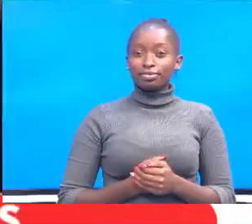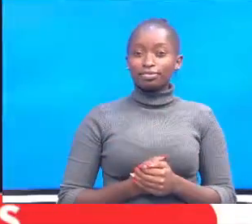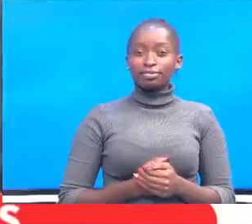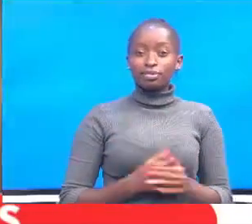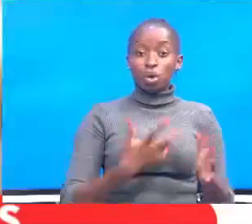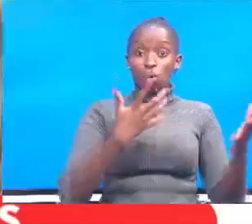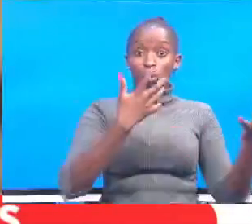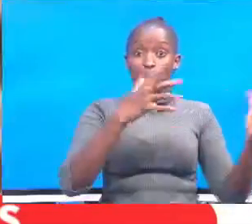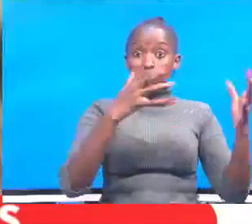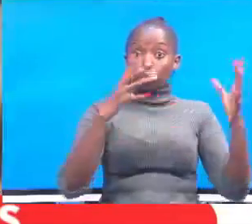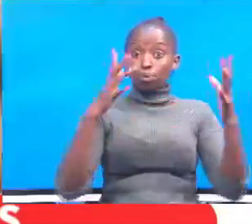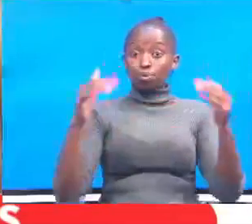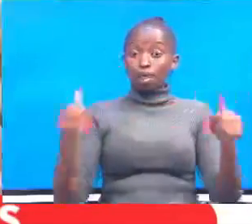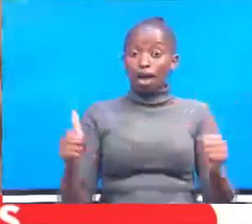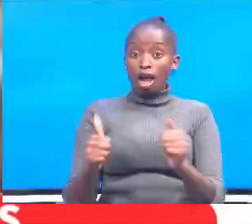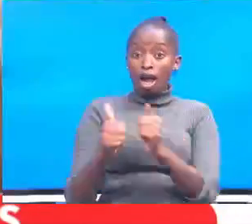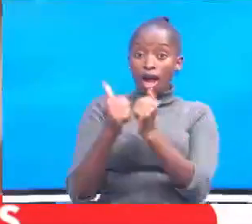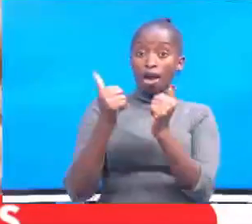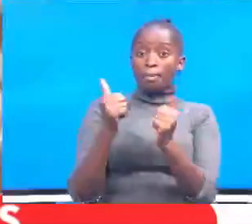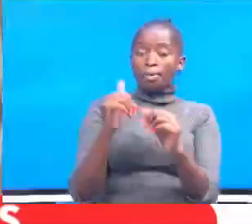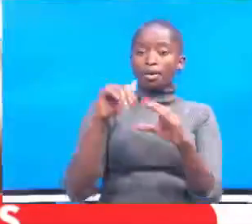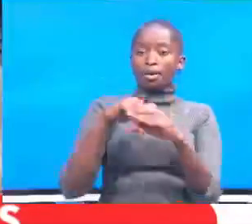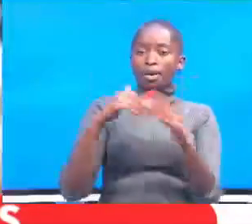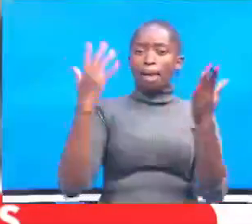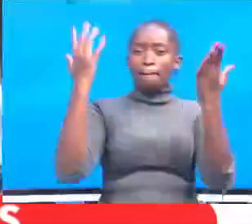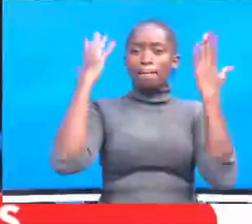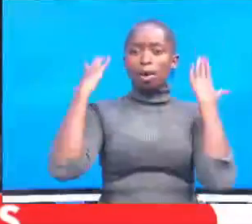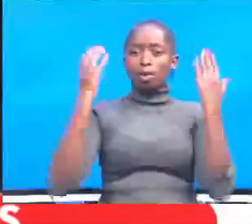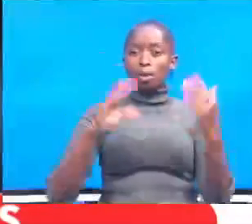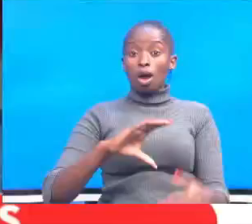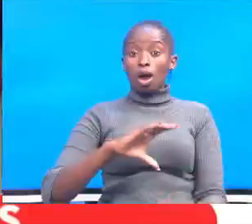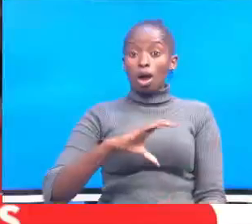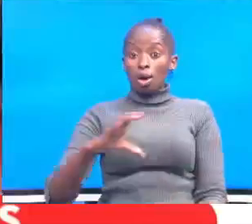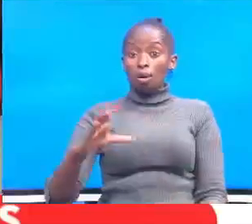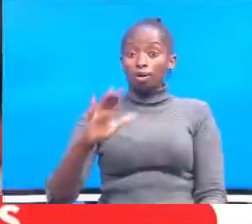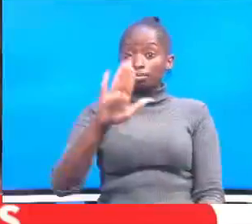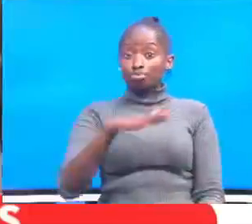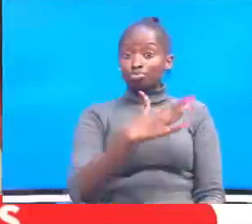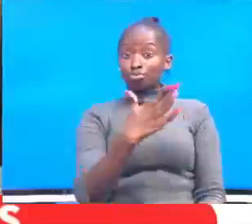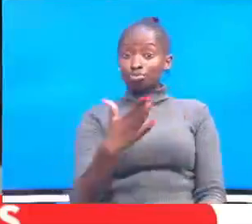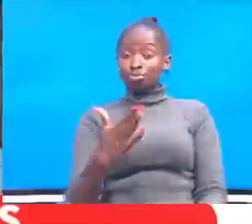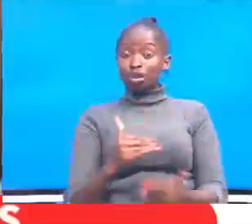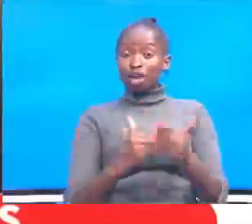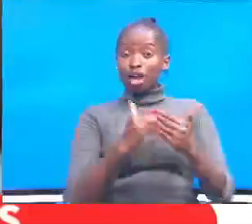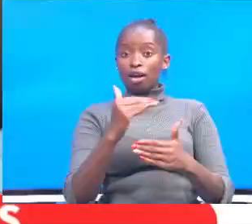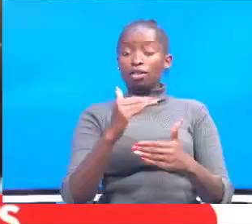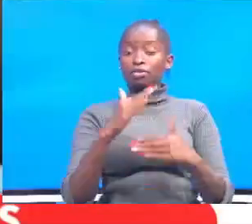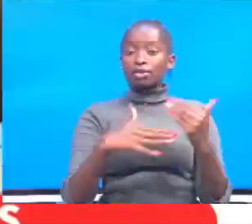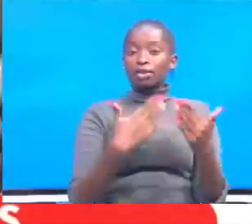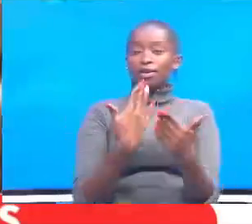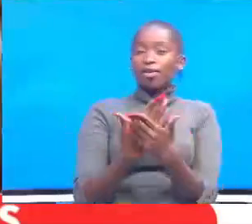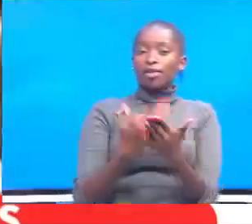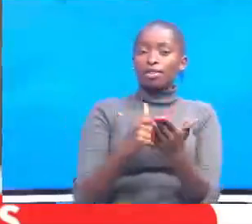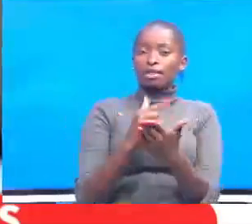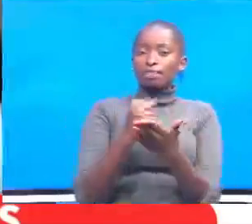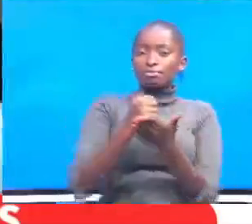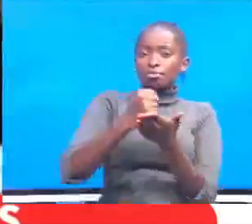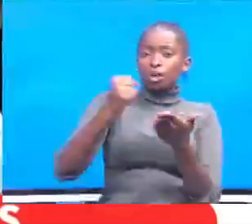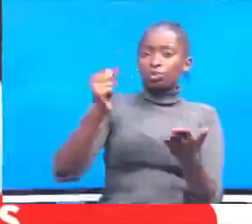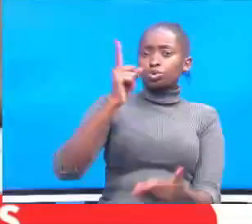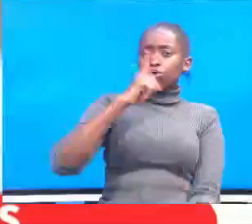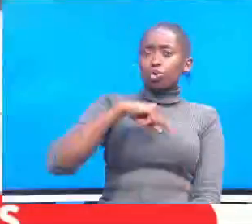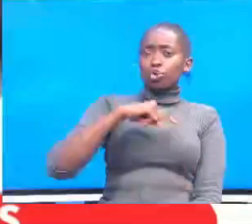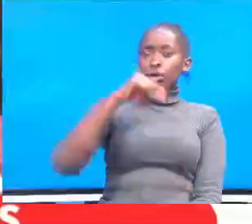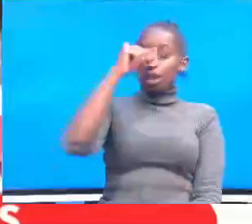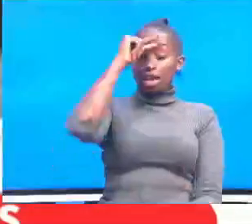Celebration rocked the precincts of the Meru County Assembly minutes after the MCAs unanimously passed the motion to impeach Meru